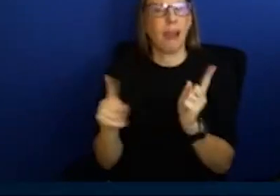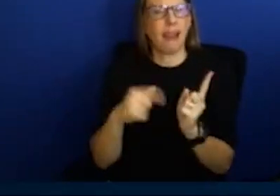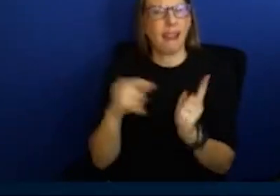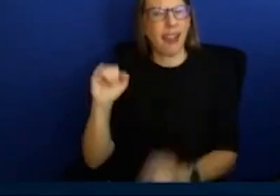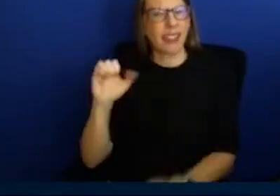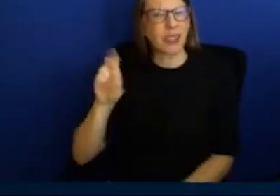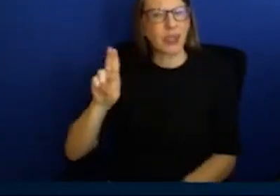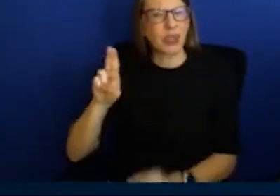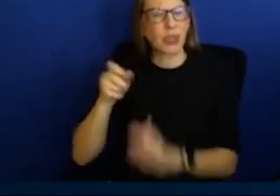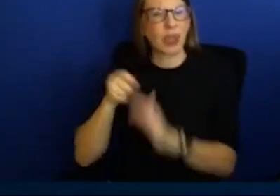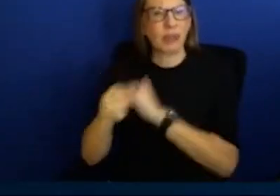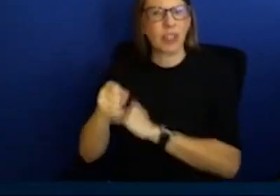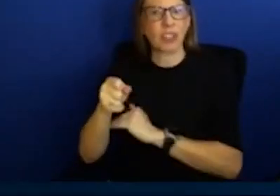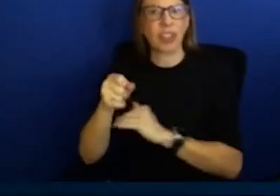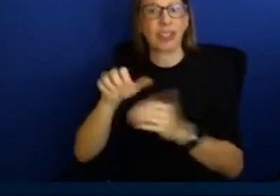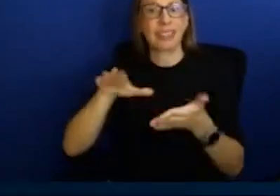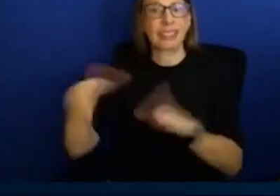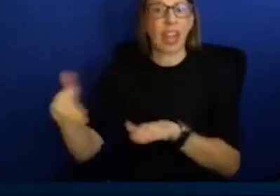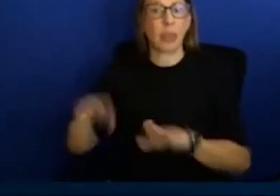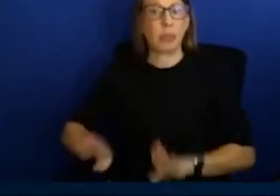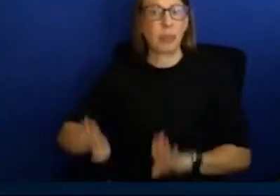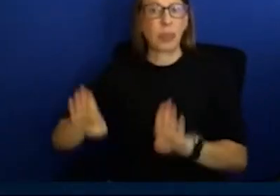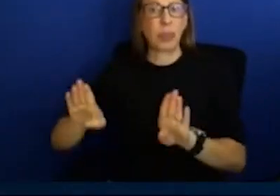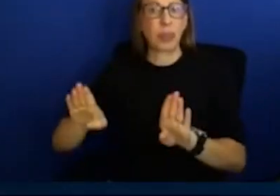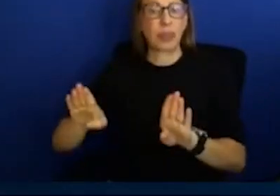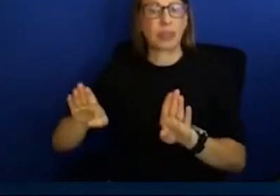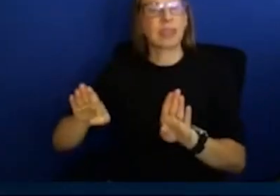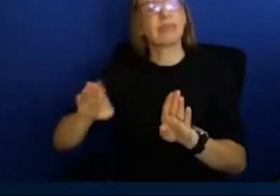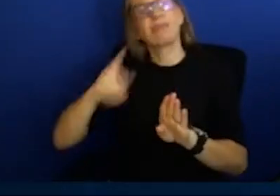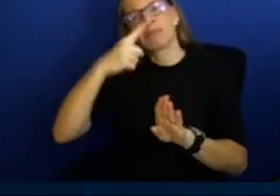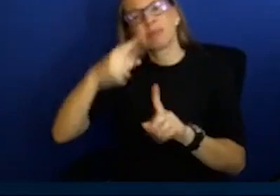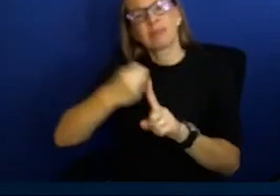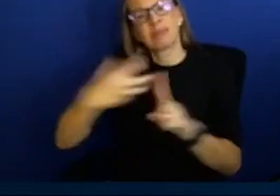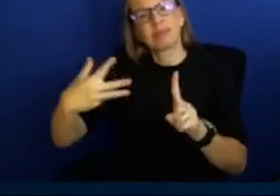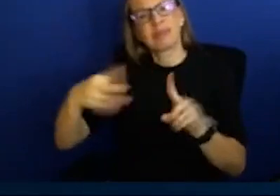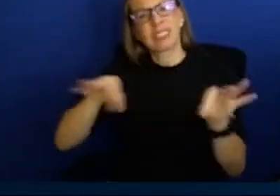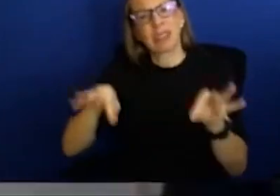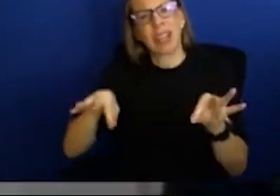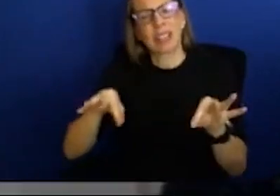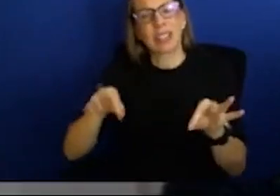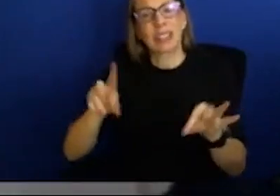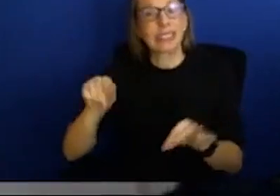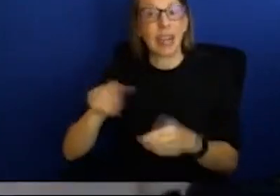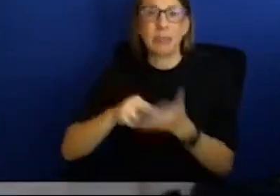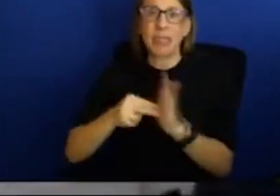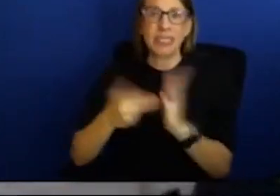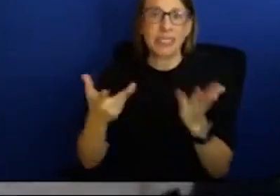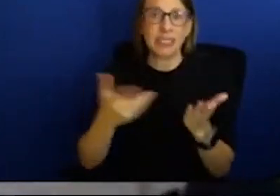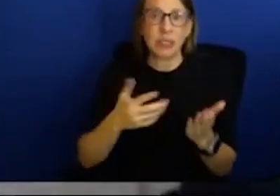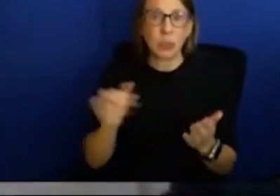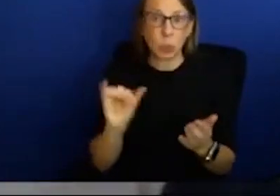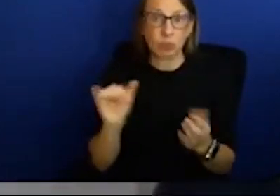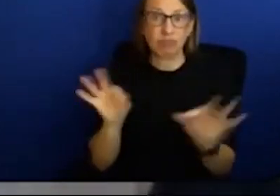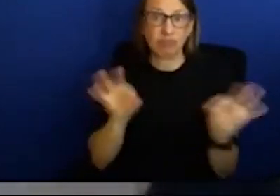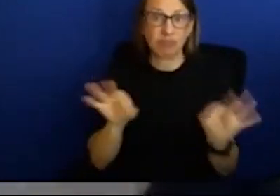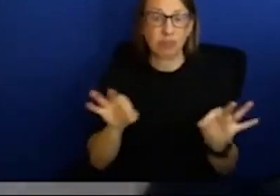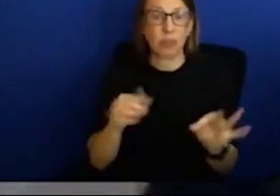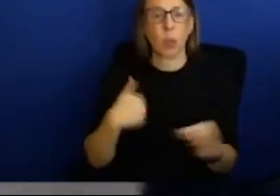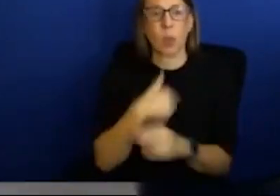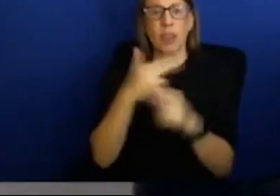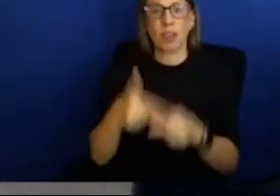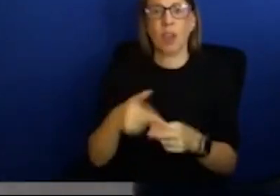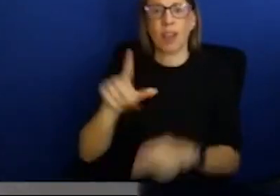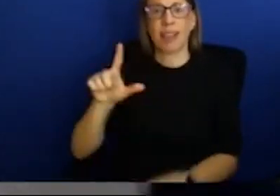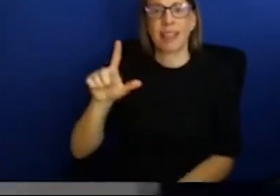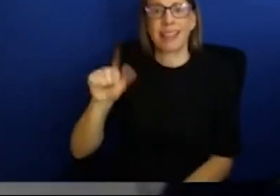deaths rose. And kind of elaborate on that, but kind of tell us what that data means. Yeah, these are what we call lagging